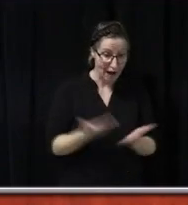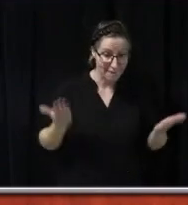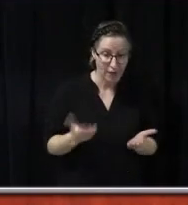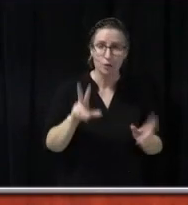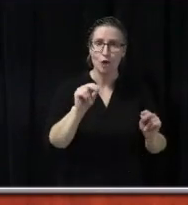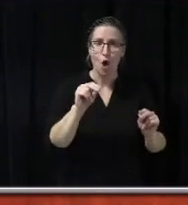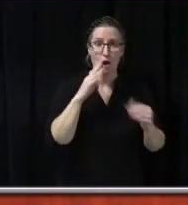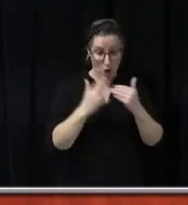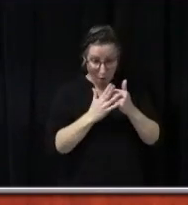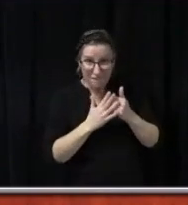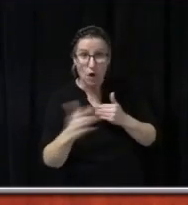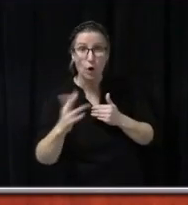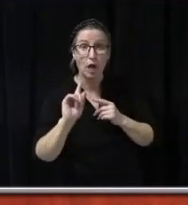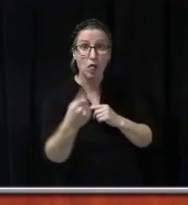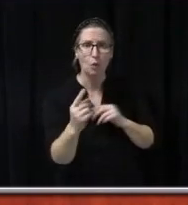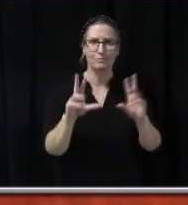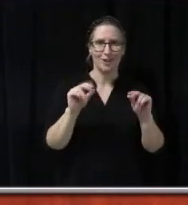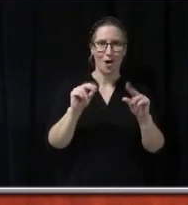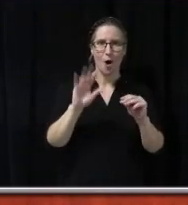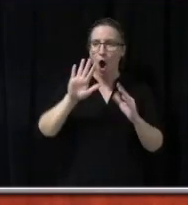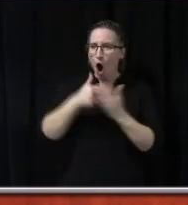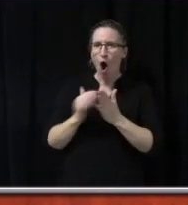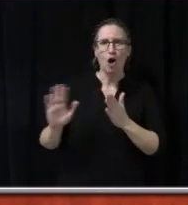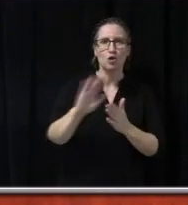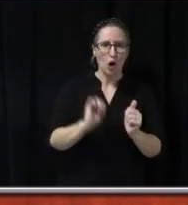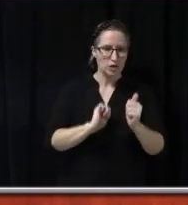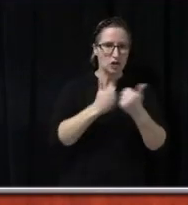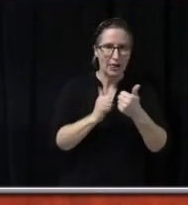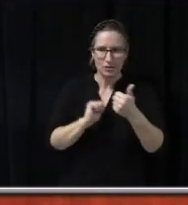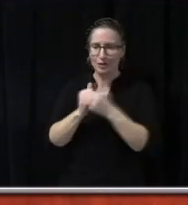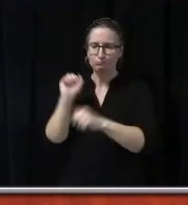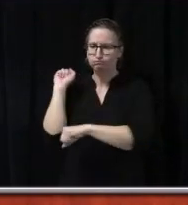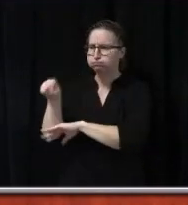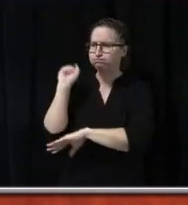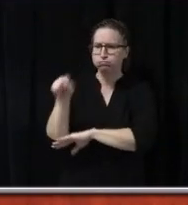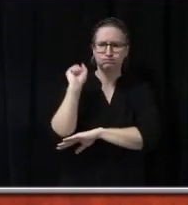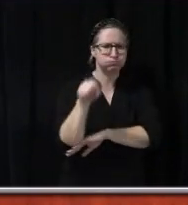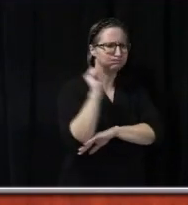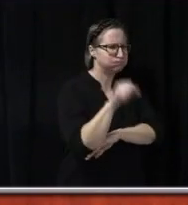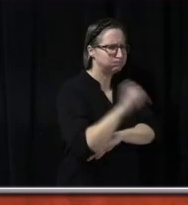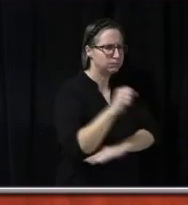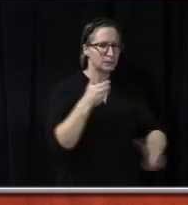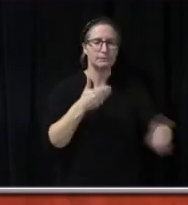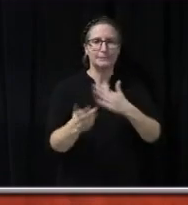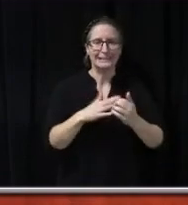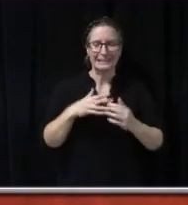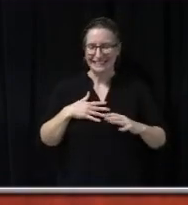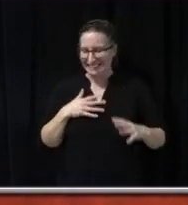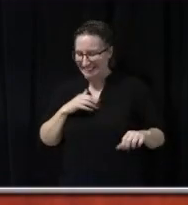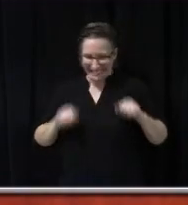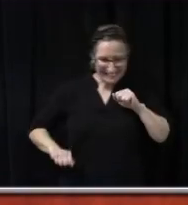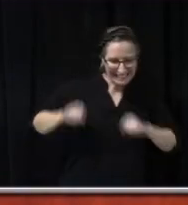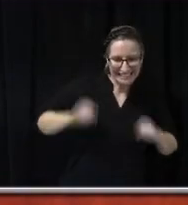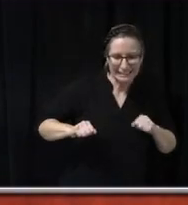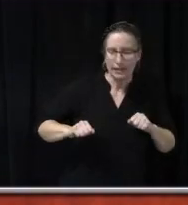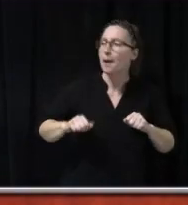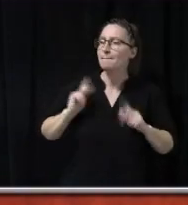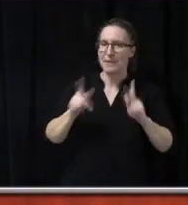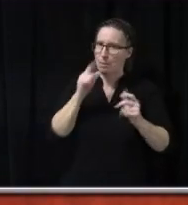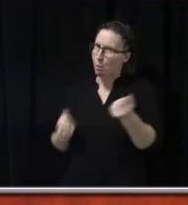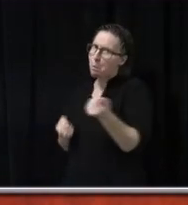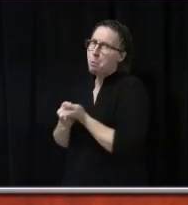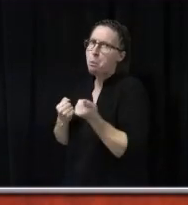move forward alone. For every challenge we overcome, for every moment of self-doubt, there was a village behind